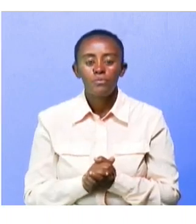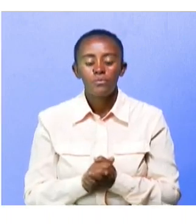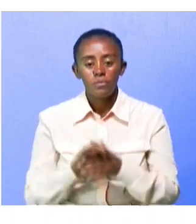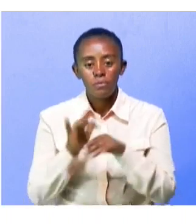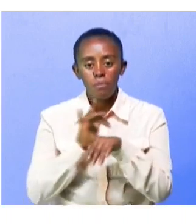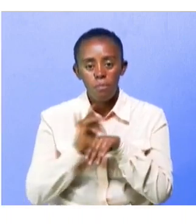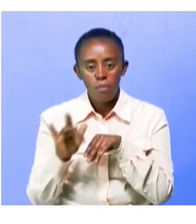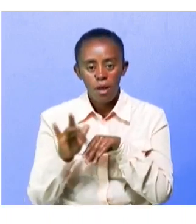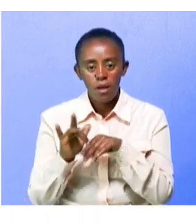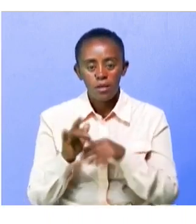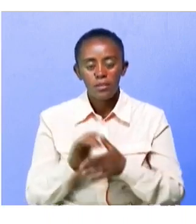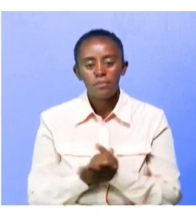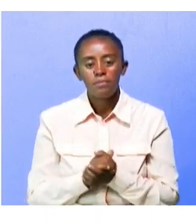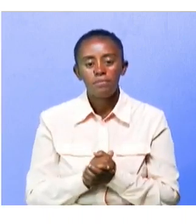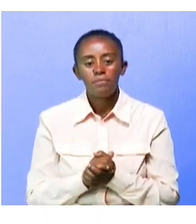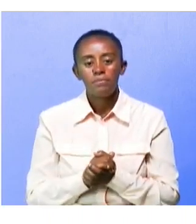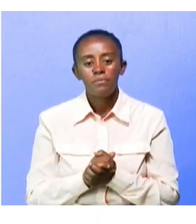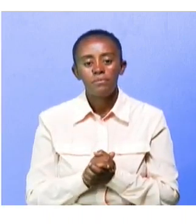blank